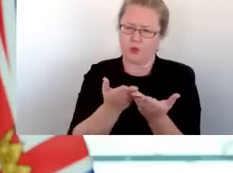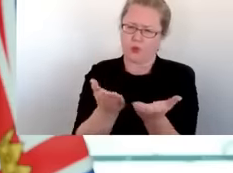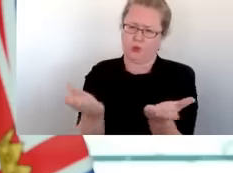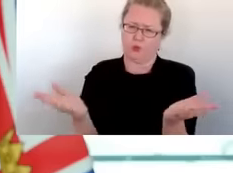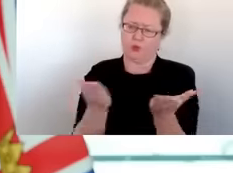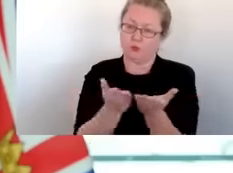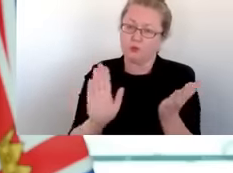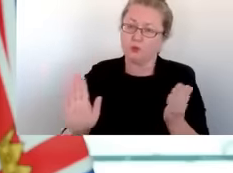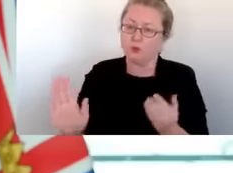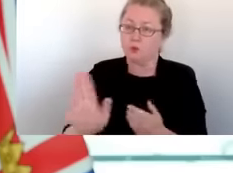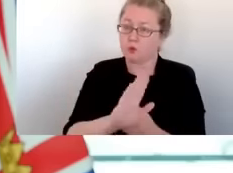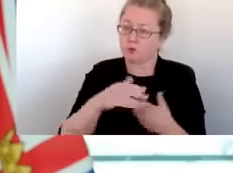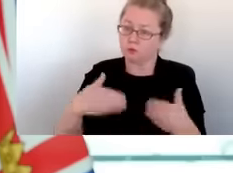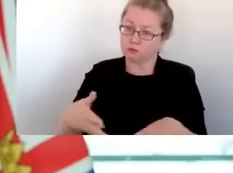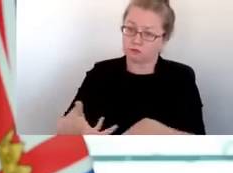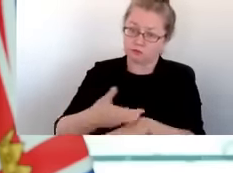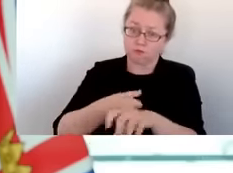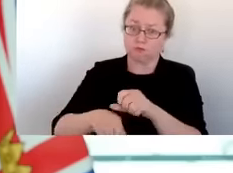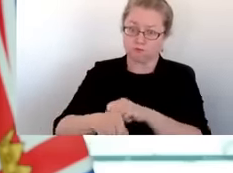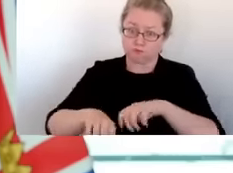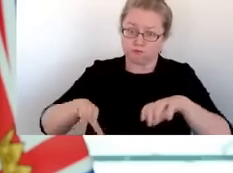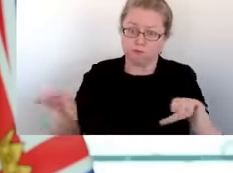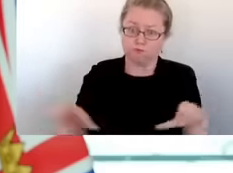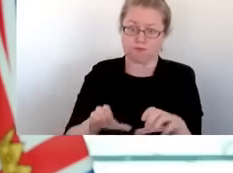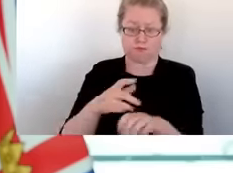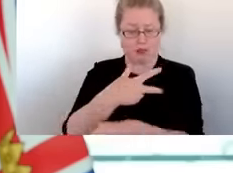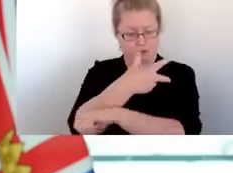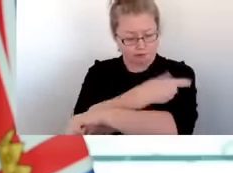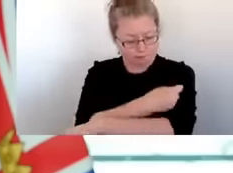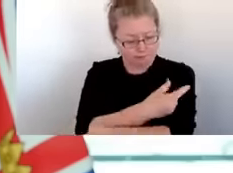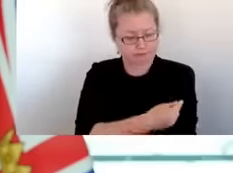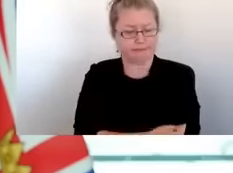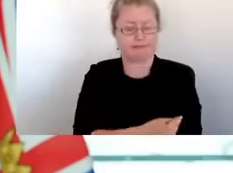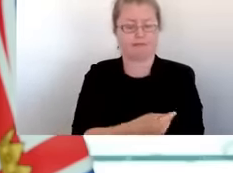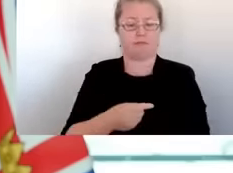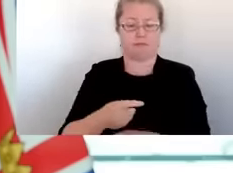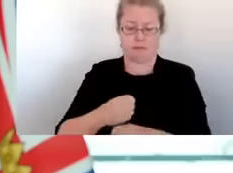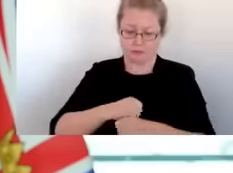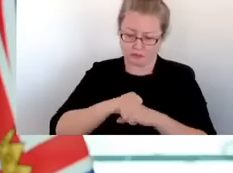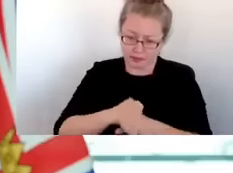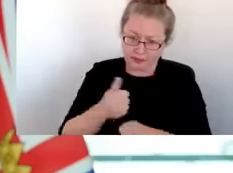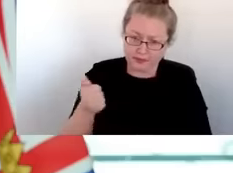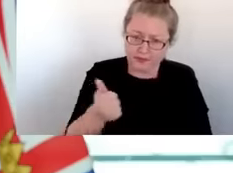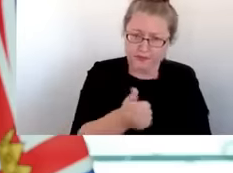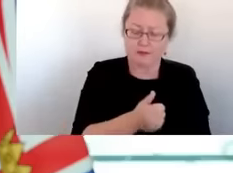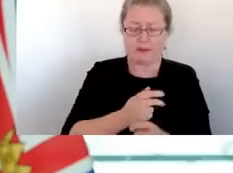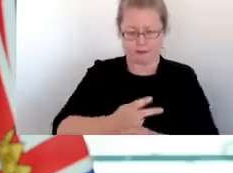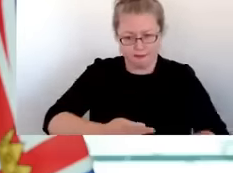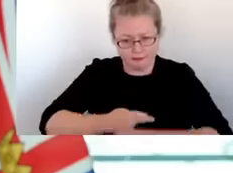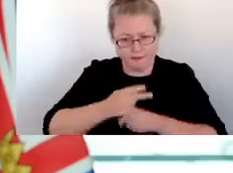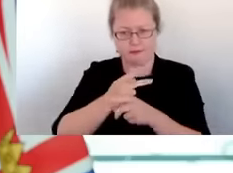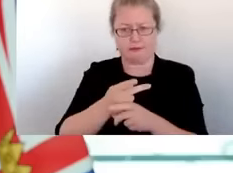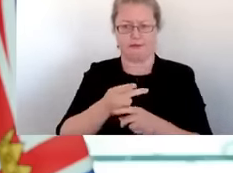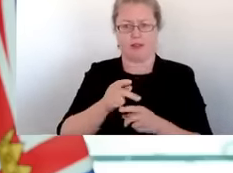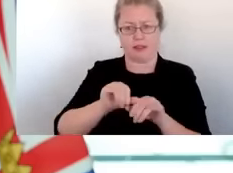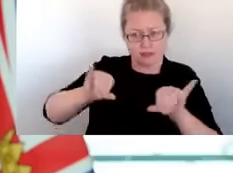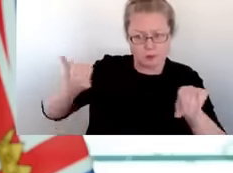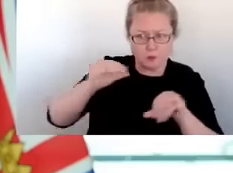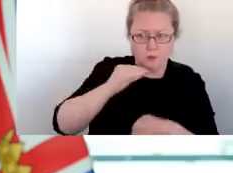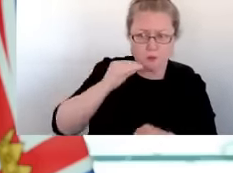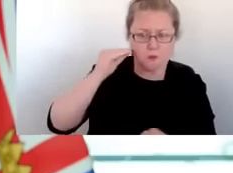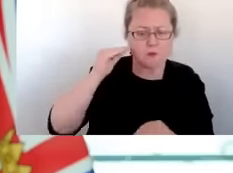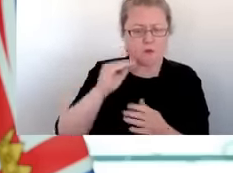up and received their immunizations, we are in a very different climate now than we were even just a year ago. The